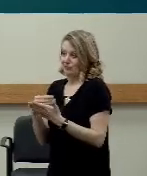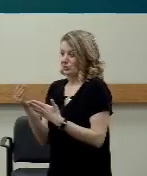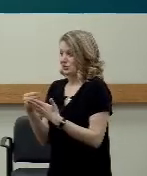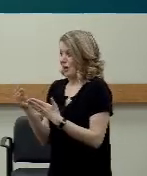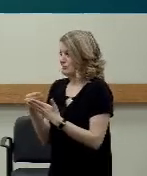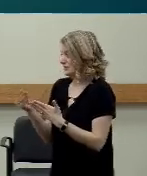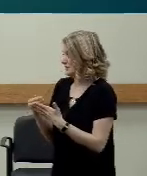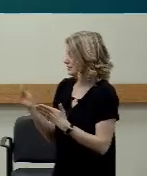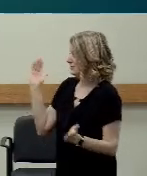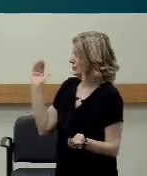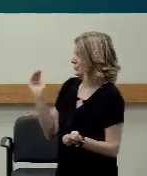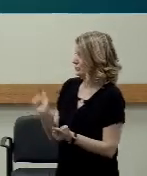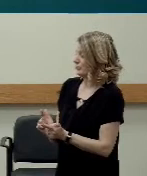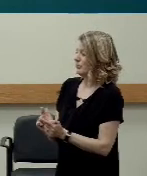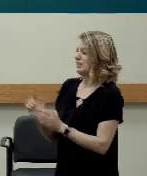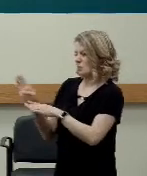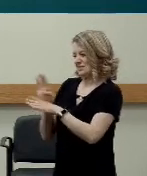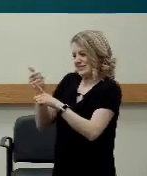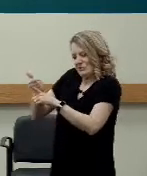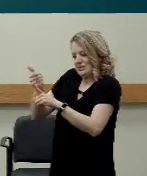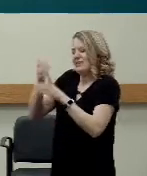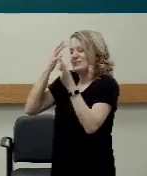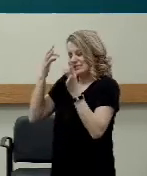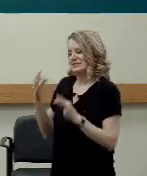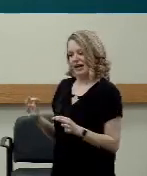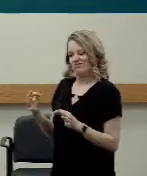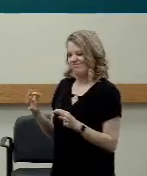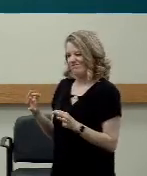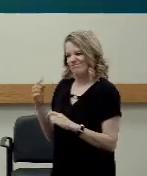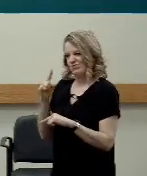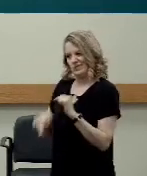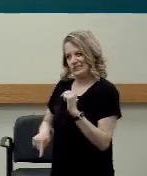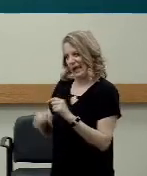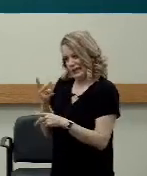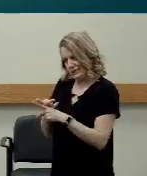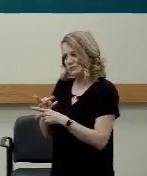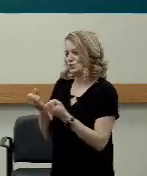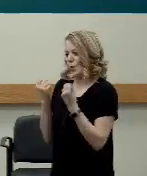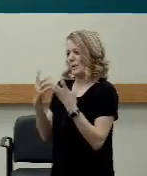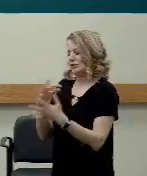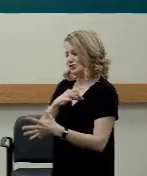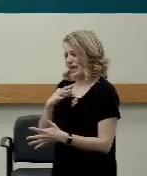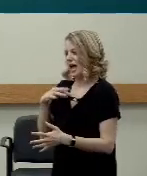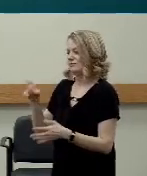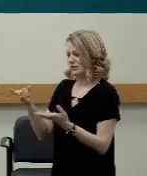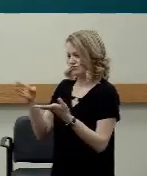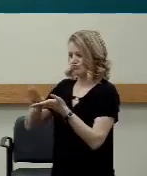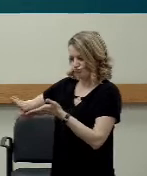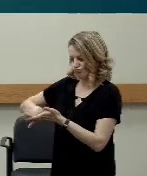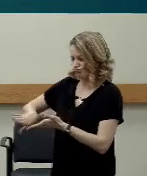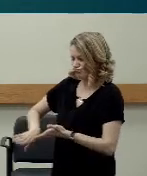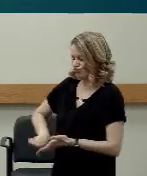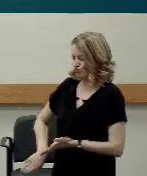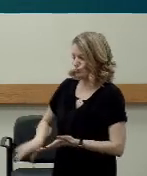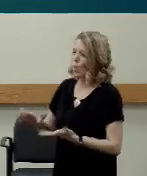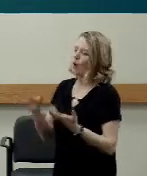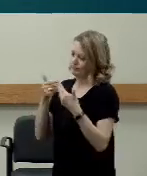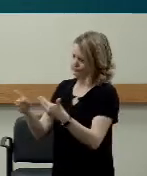and or businesses making self-determination that it would be safer for them to close.